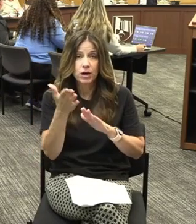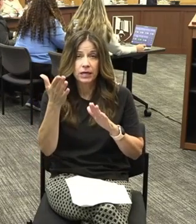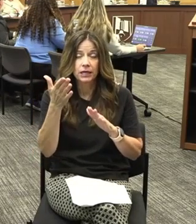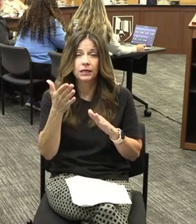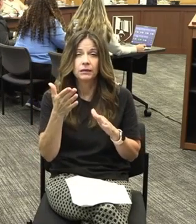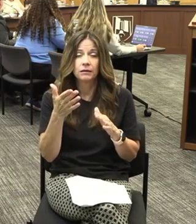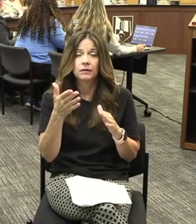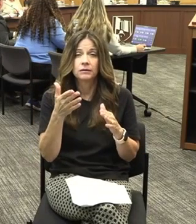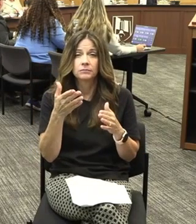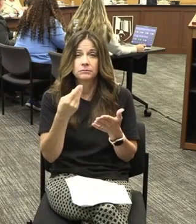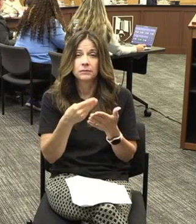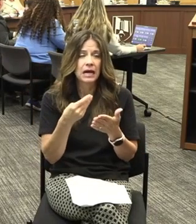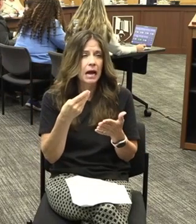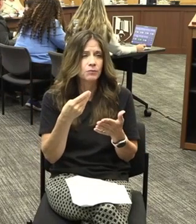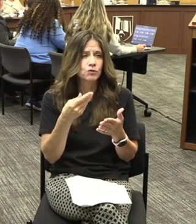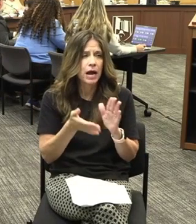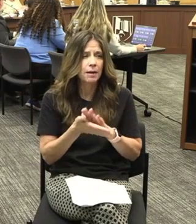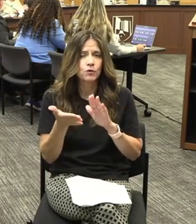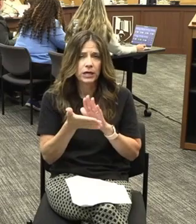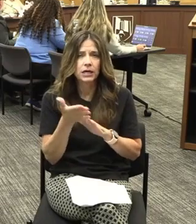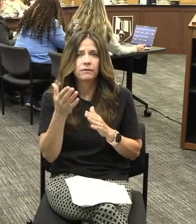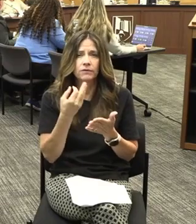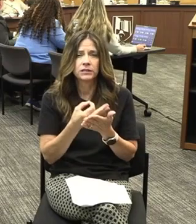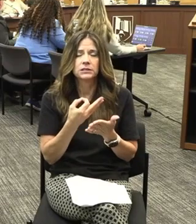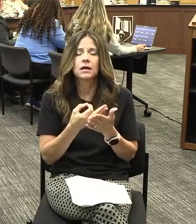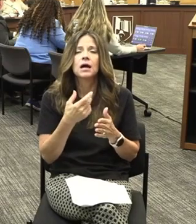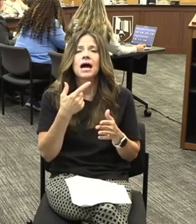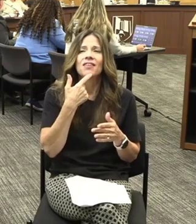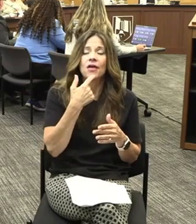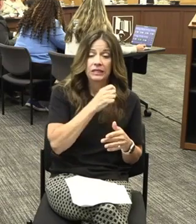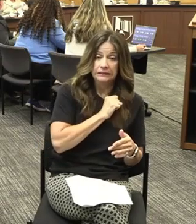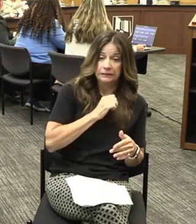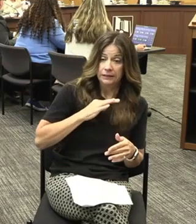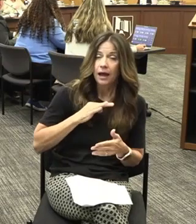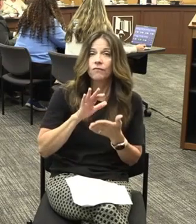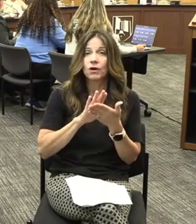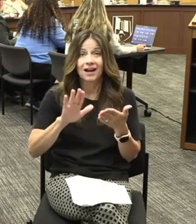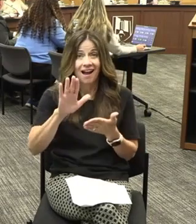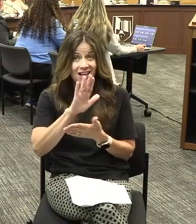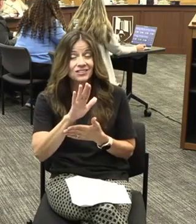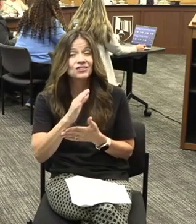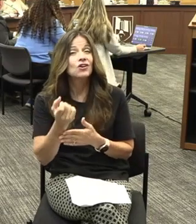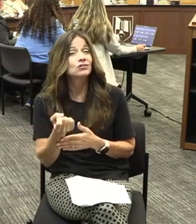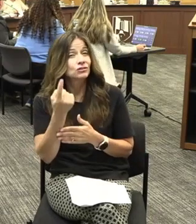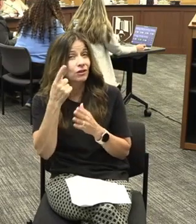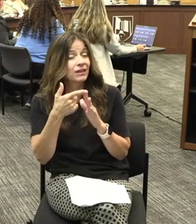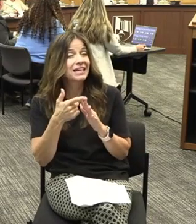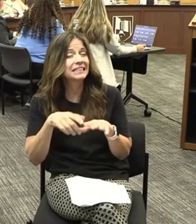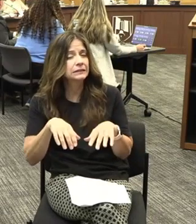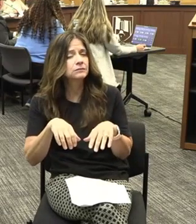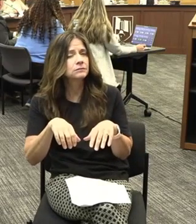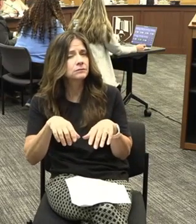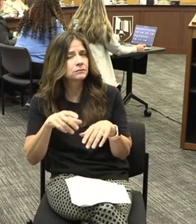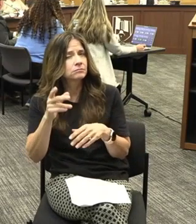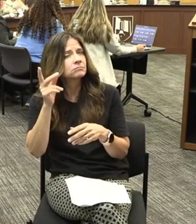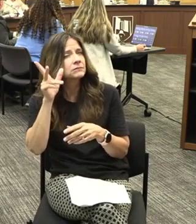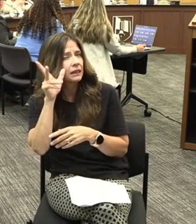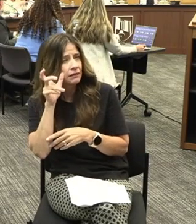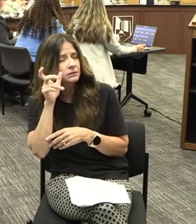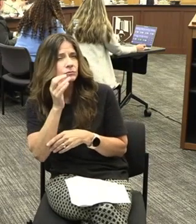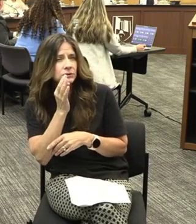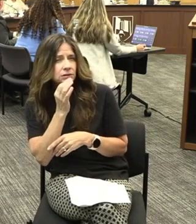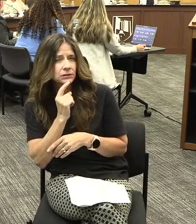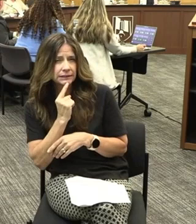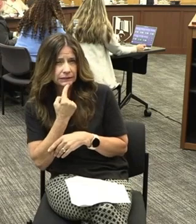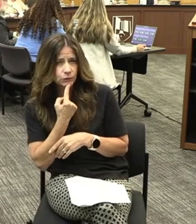me, I really took that as, staff and the college took what I said seriously. And it was